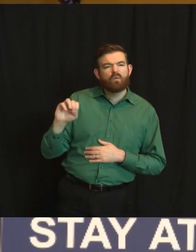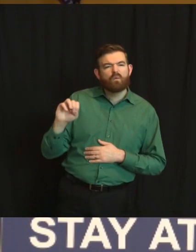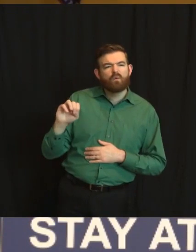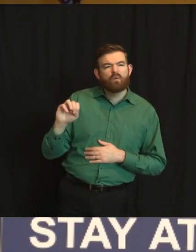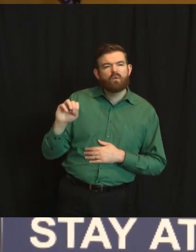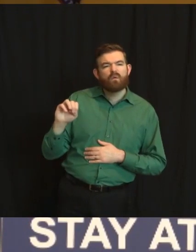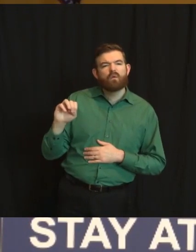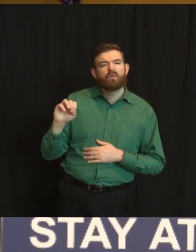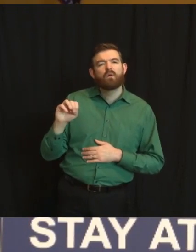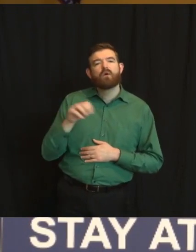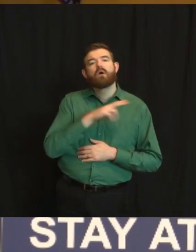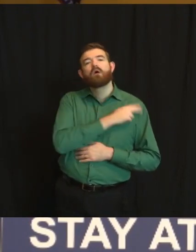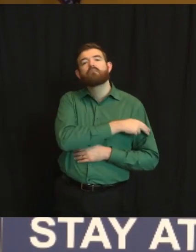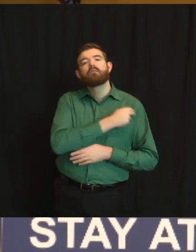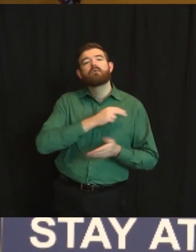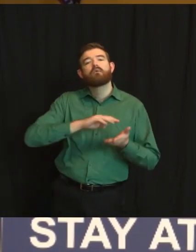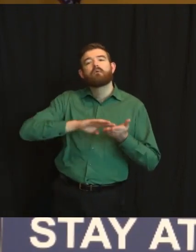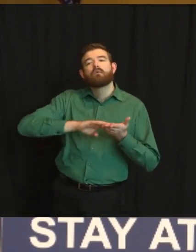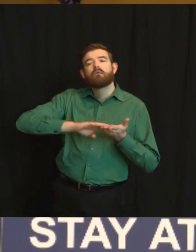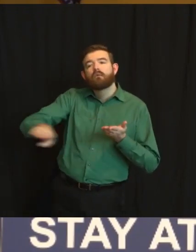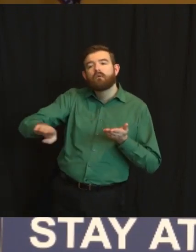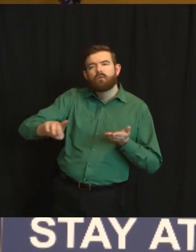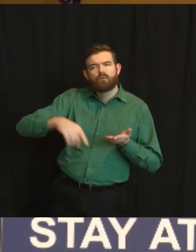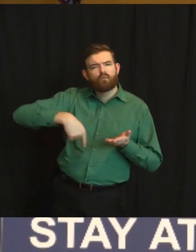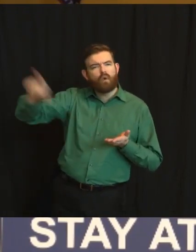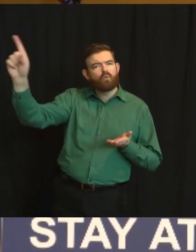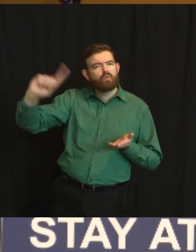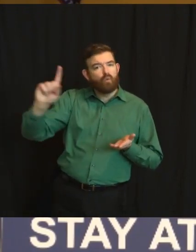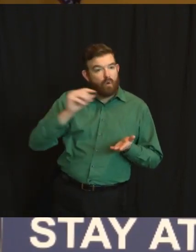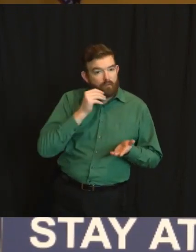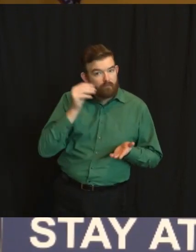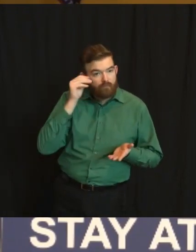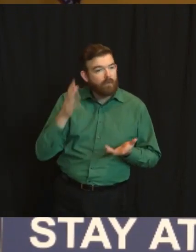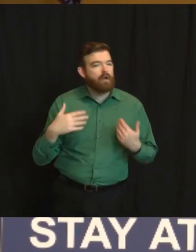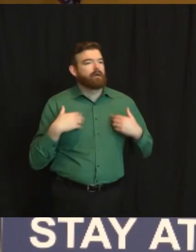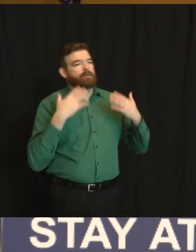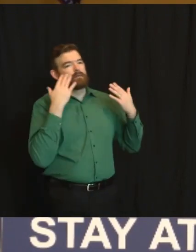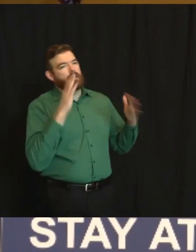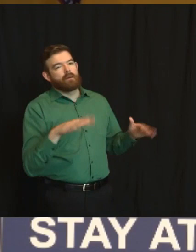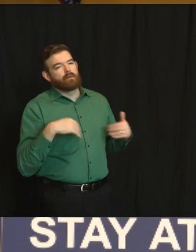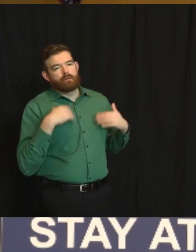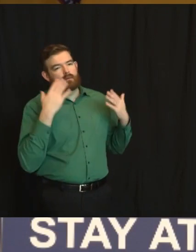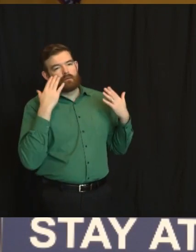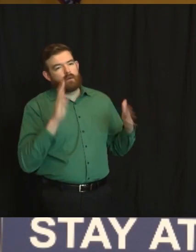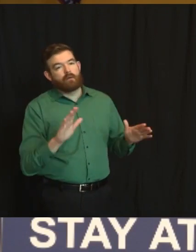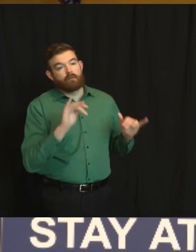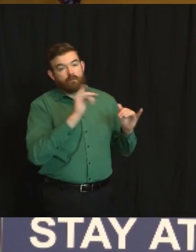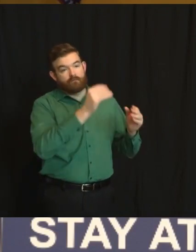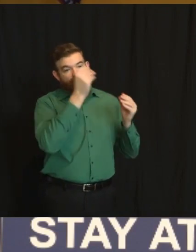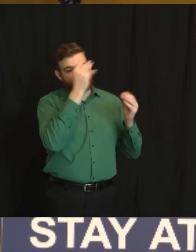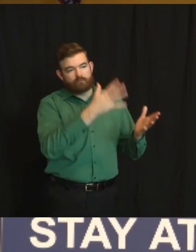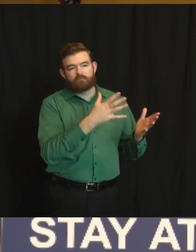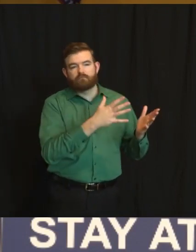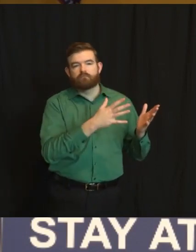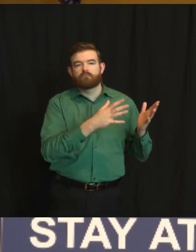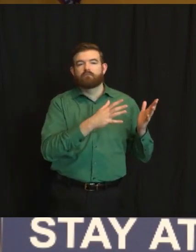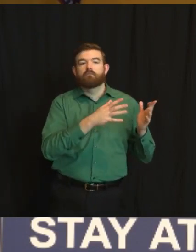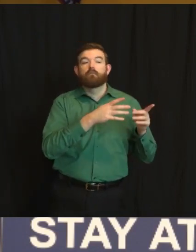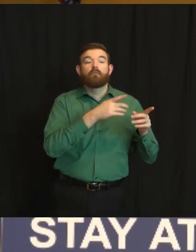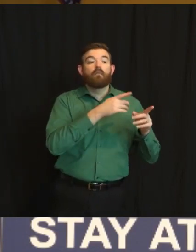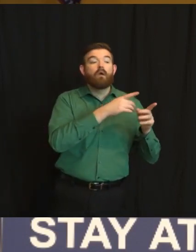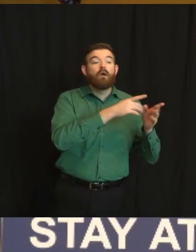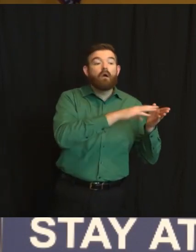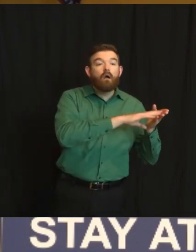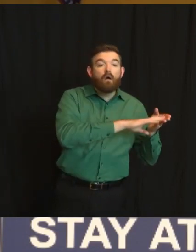We that data gets accumulated after discharge, after the